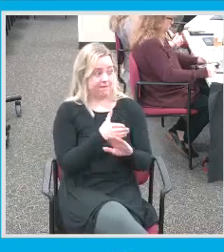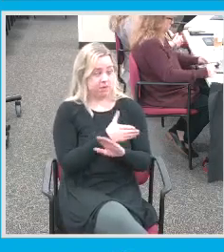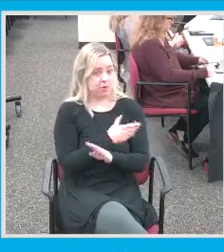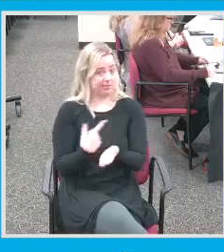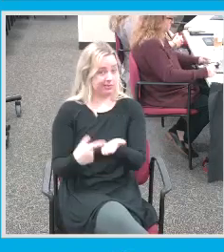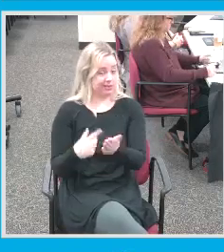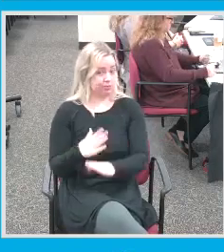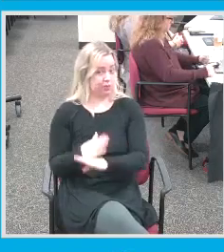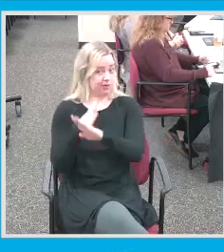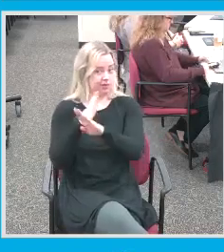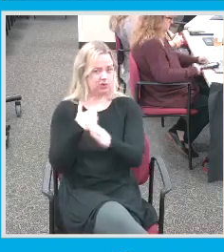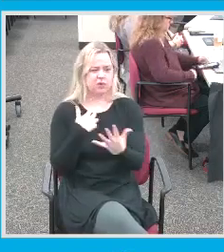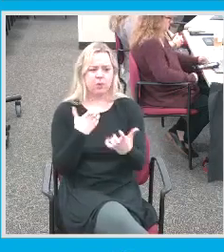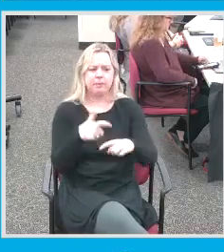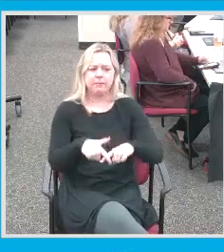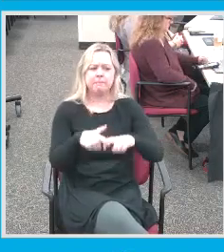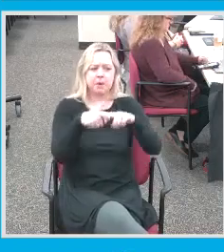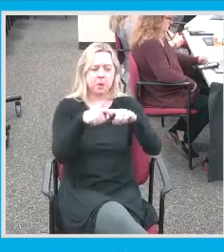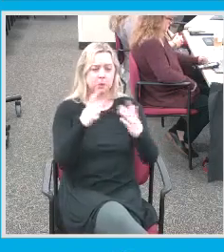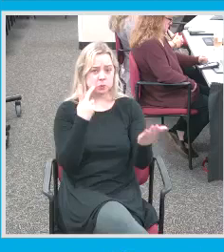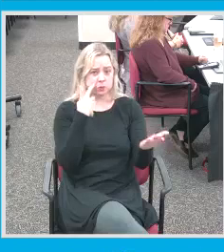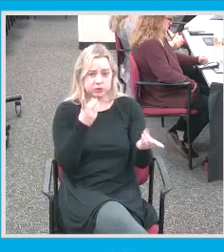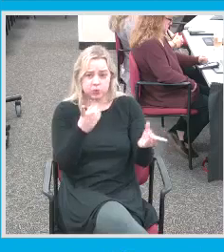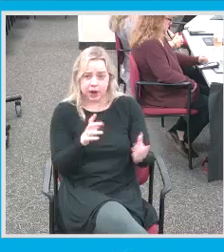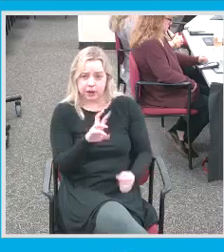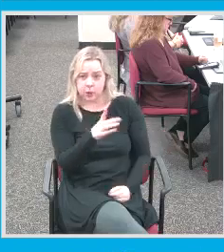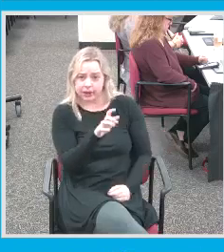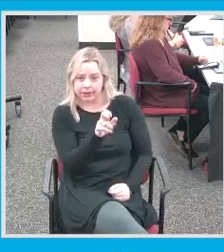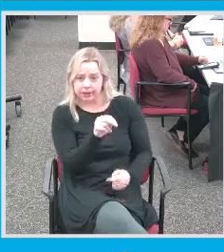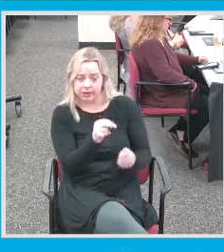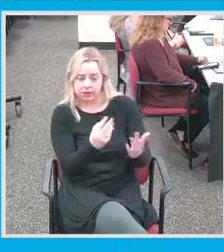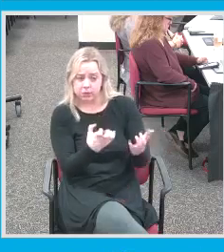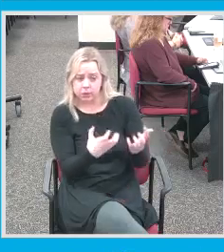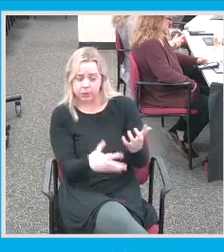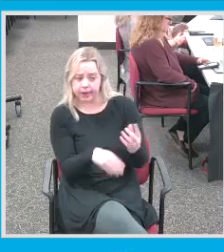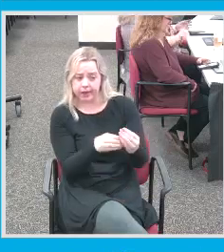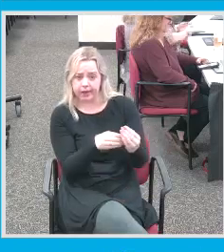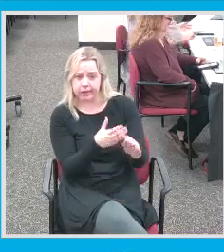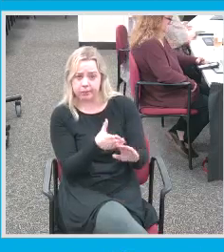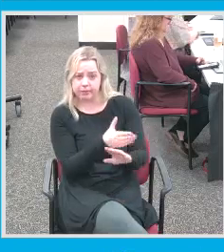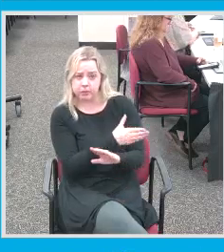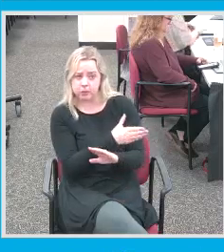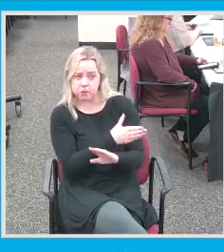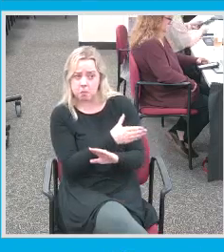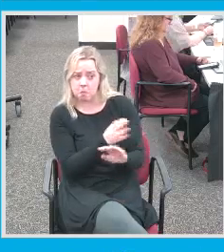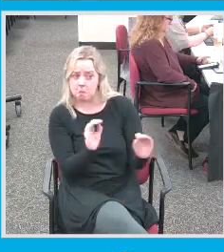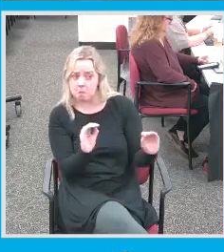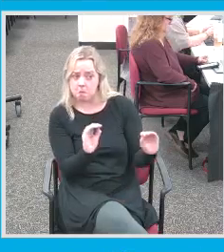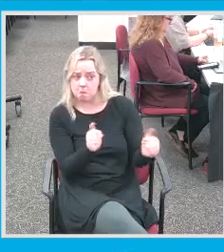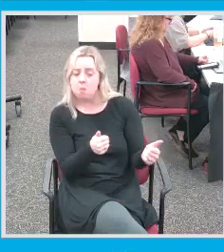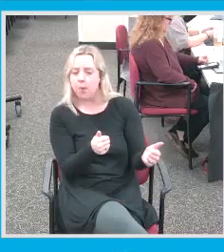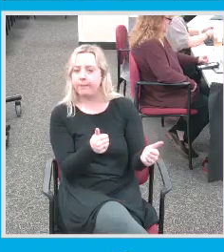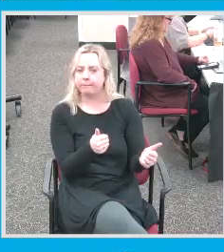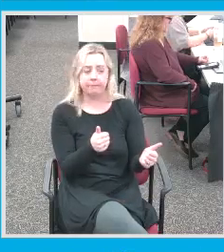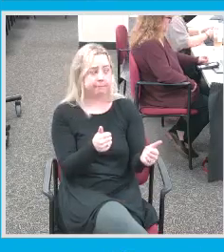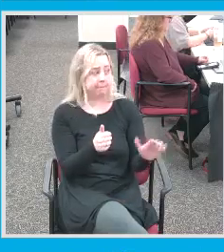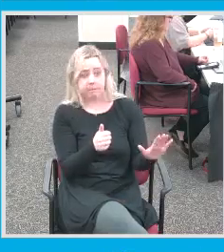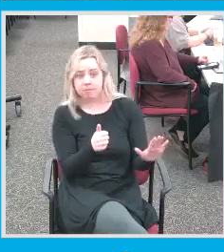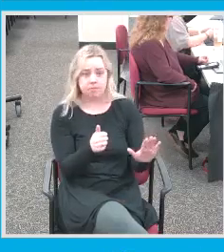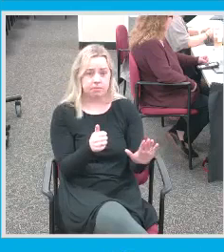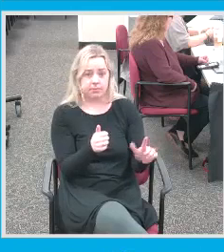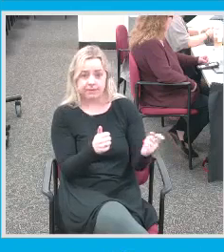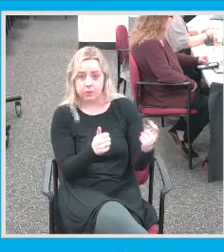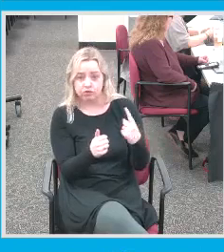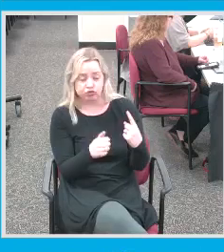just wanted to pause and see if Director Whelan had anything she wanted to add before we move into, okay, wonderful. Oh, yeah. Question.